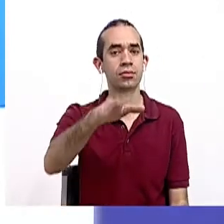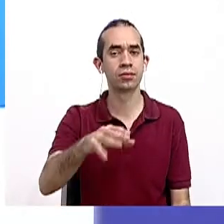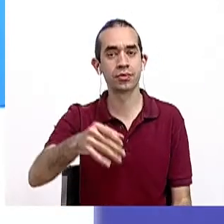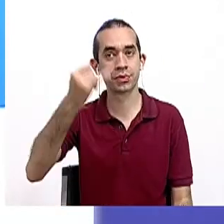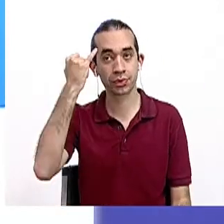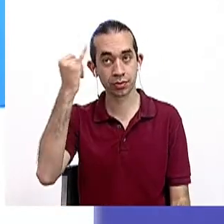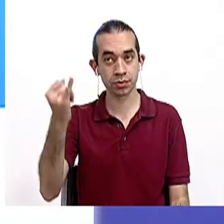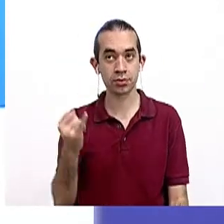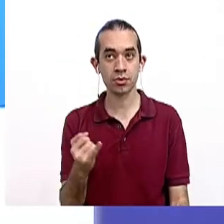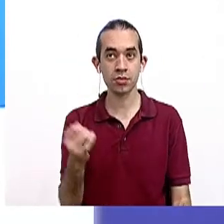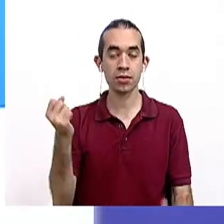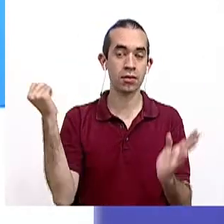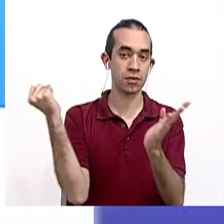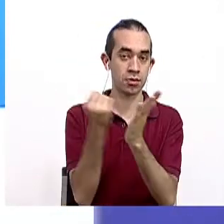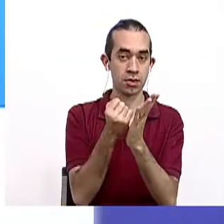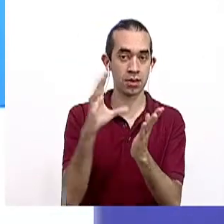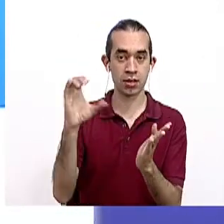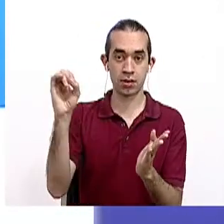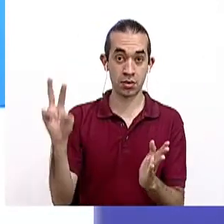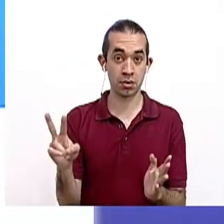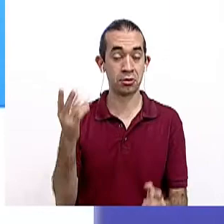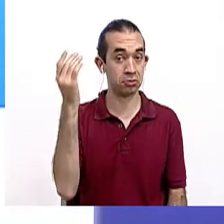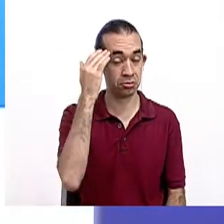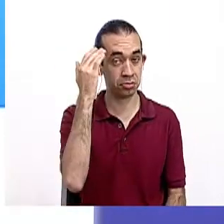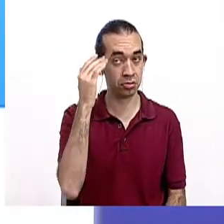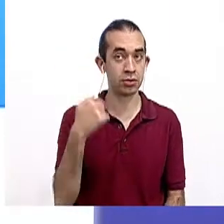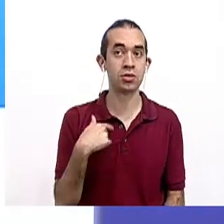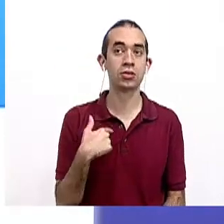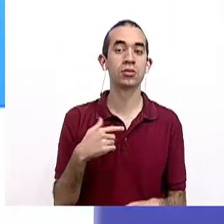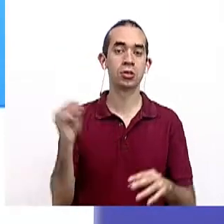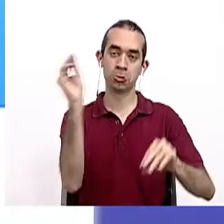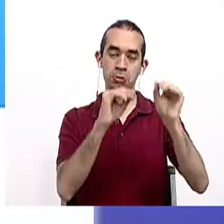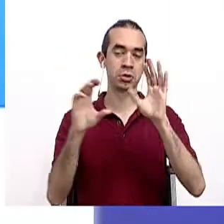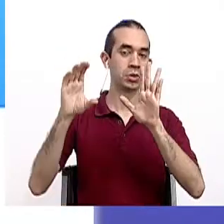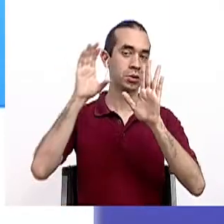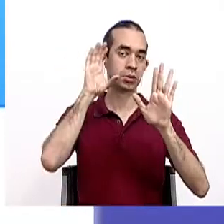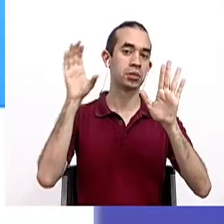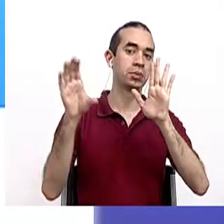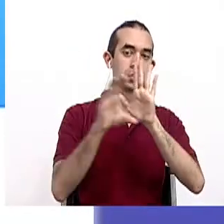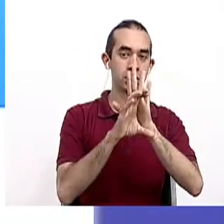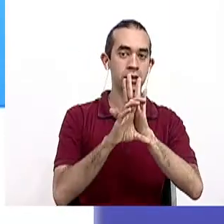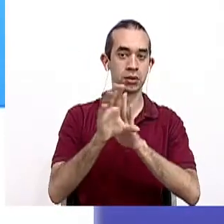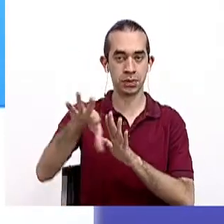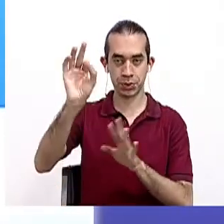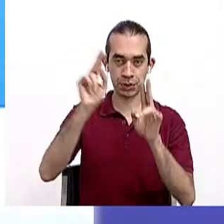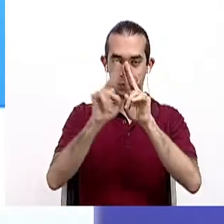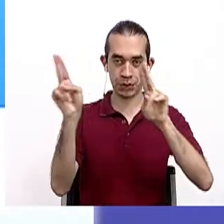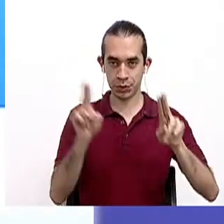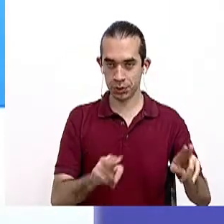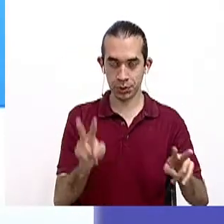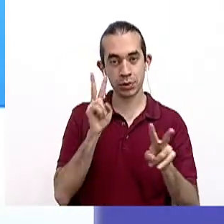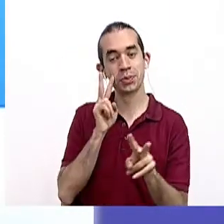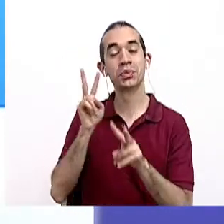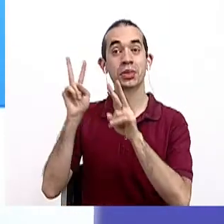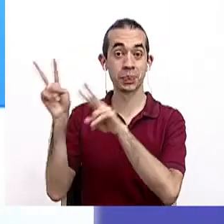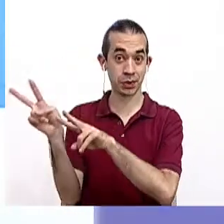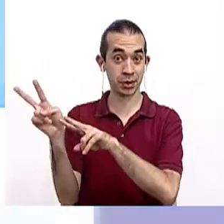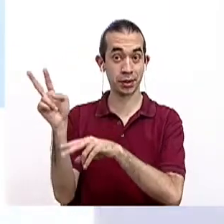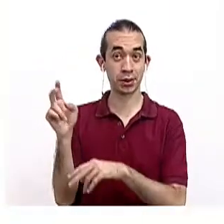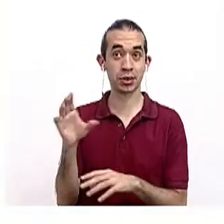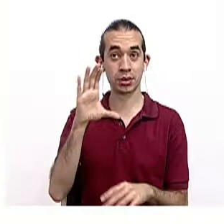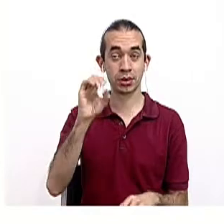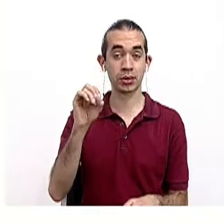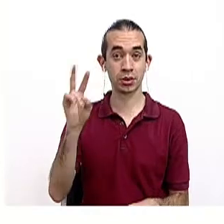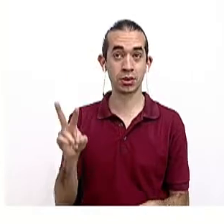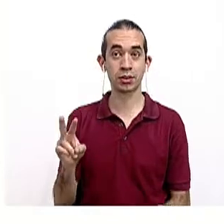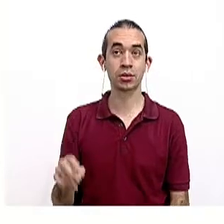idea what carbon footprint is now? I prepared an image, and I found this image online. Let's see the image for the carbon